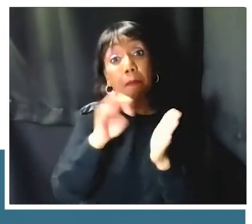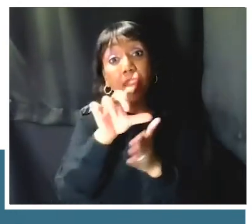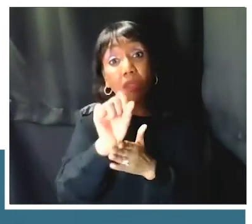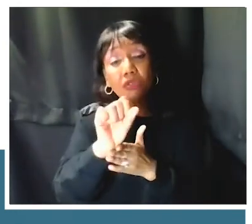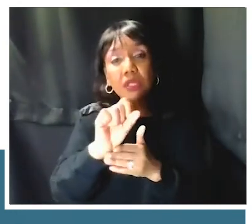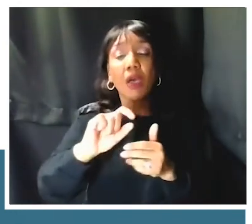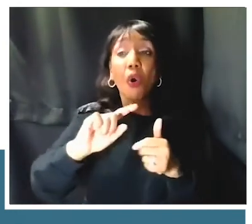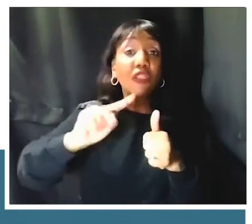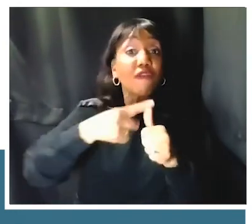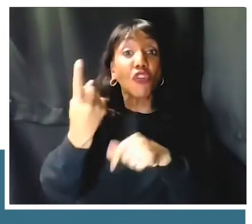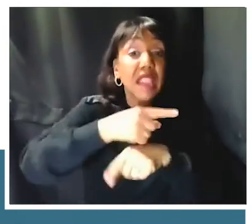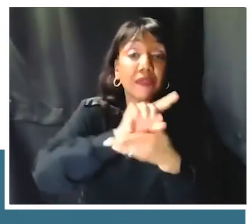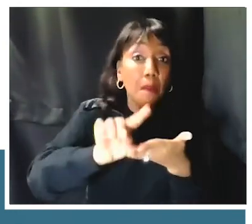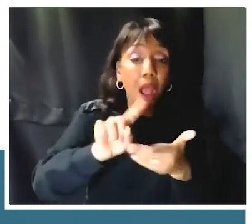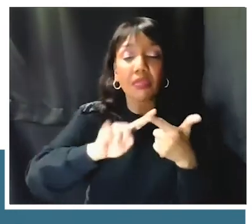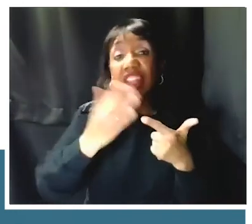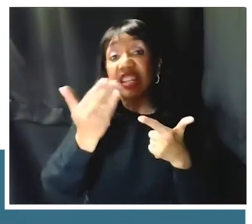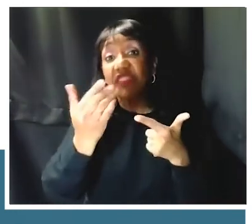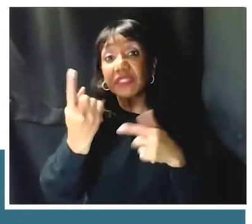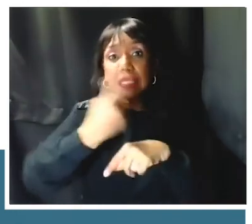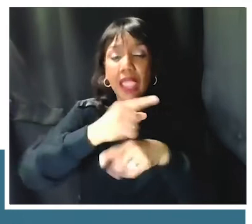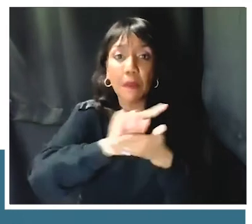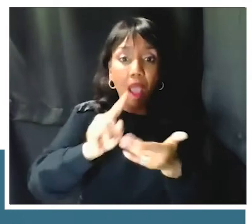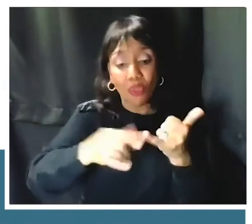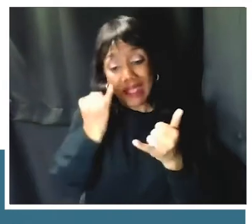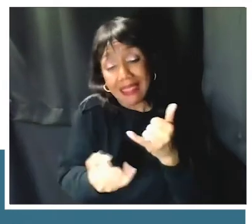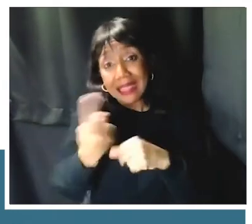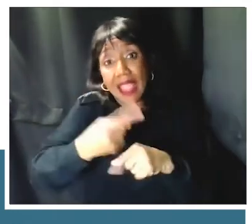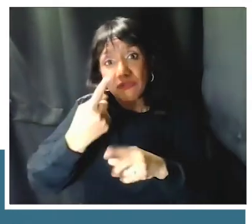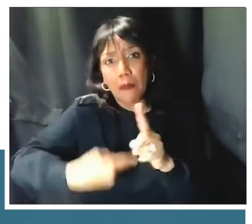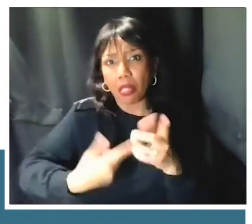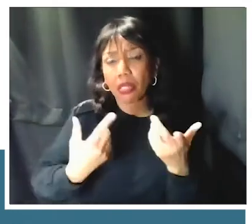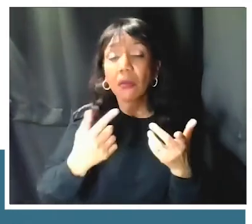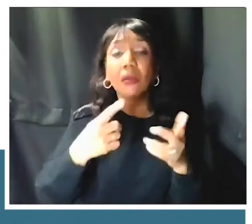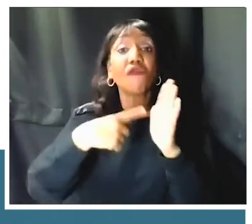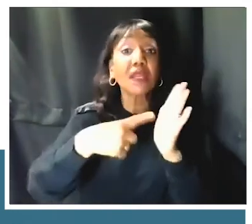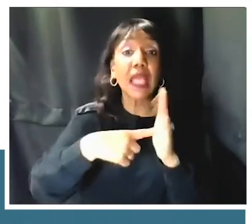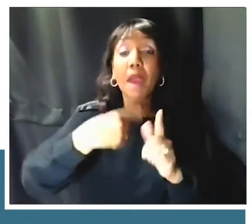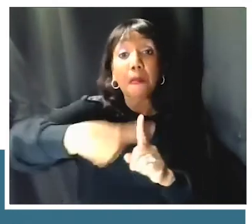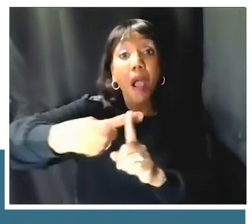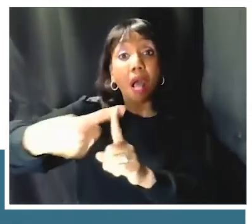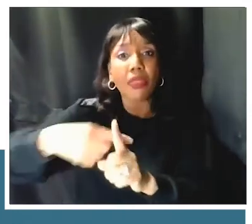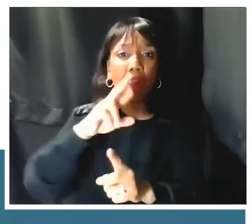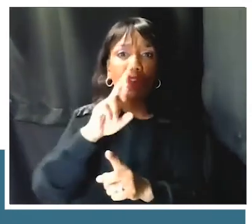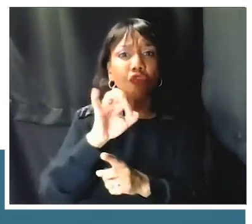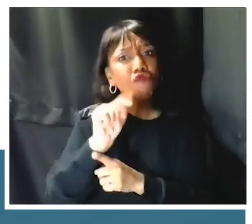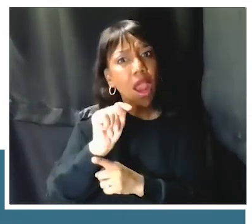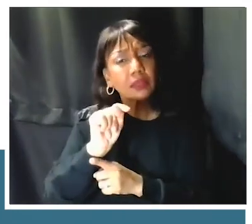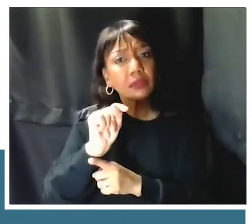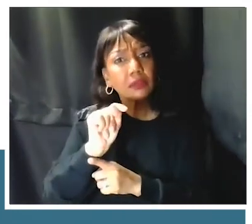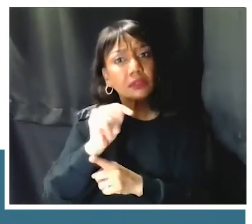the 1st, the 15th, or the last day of the month. An example of a monthly expense is